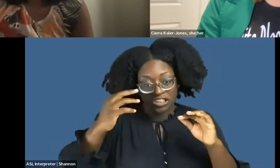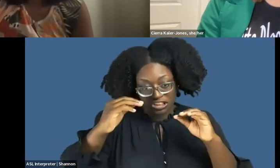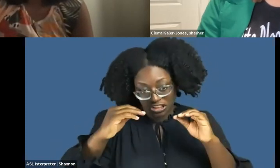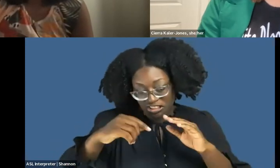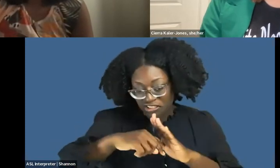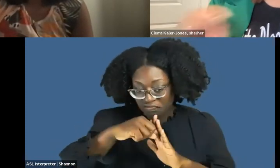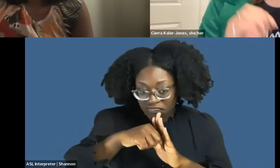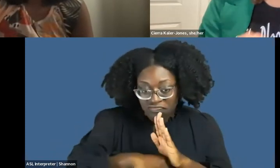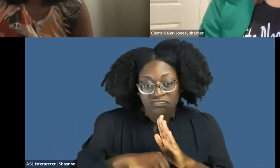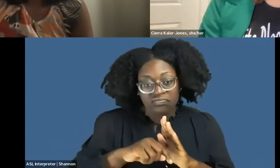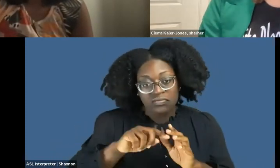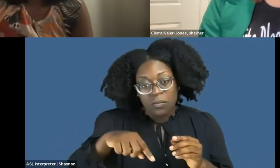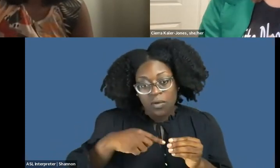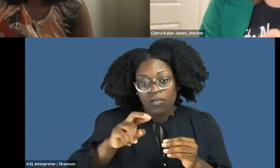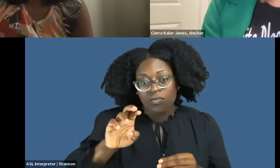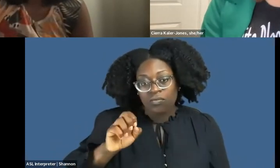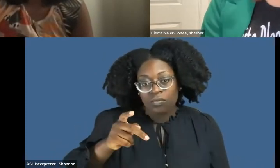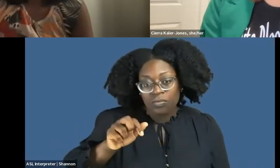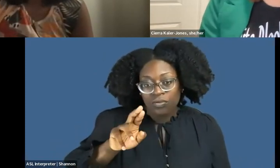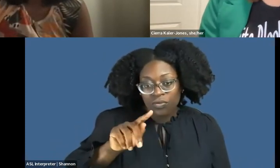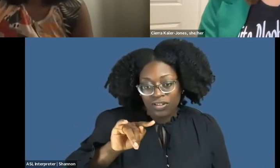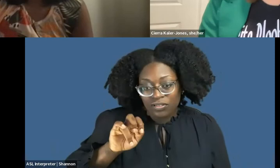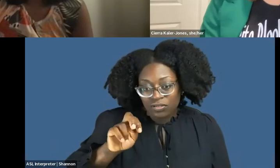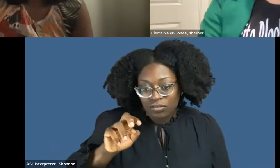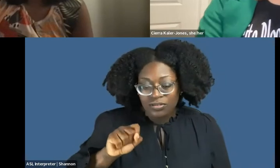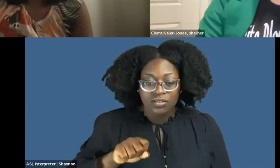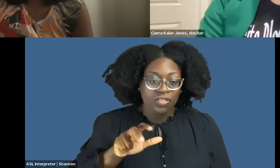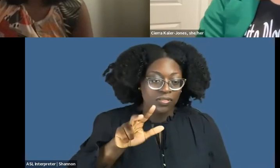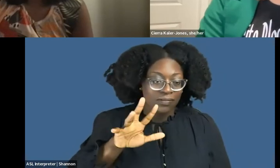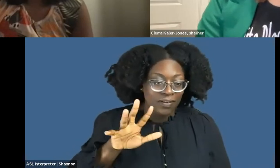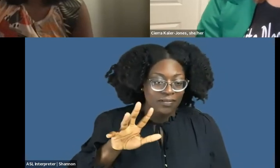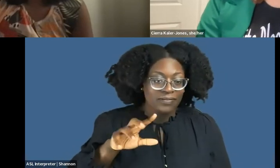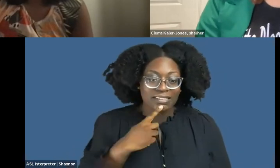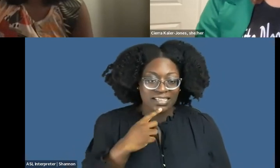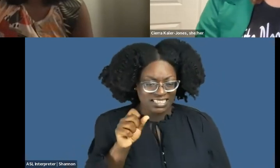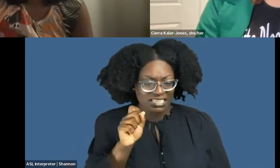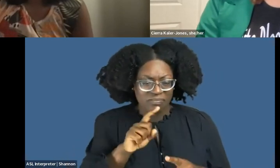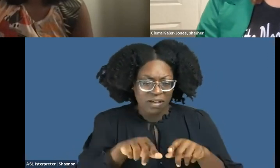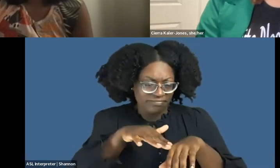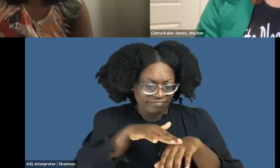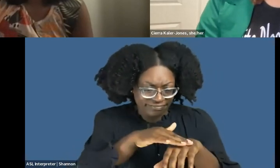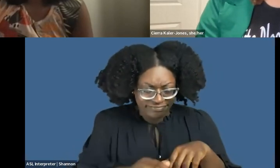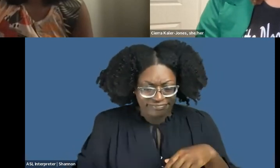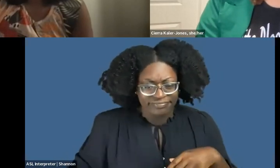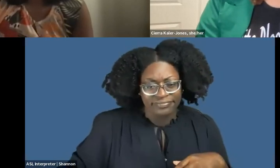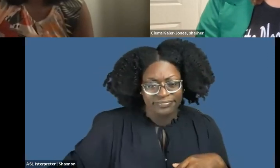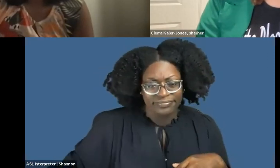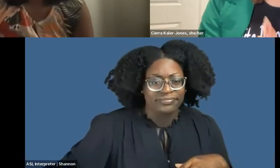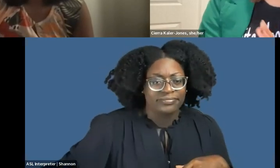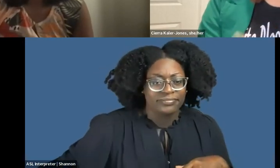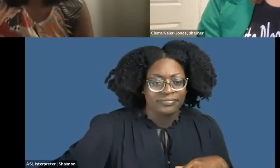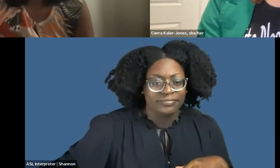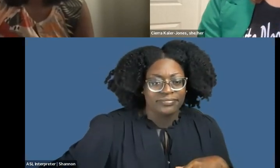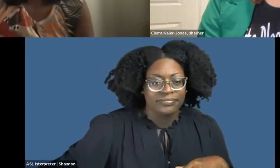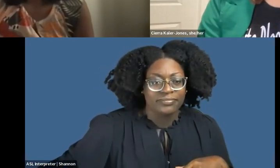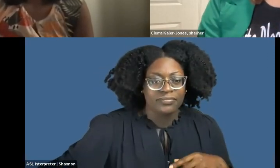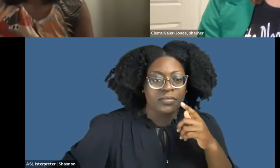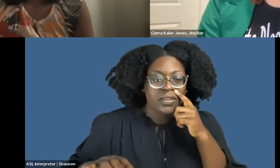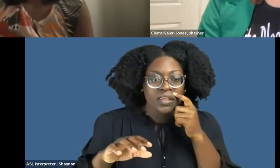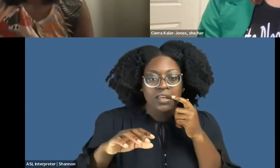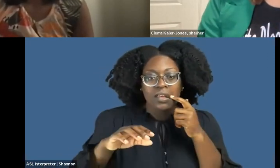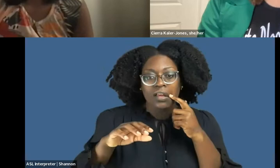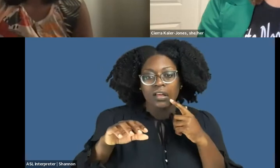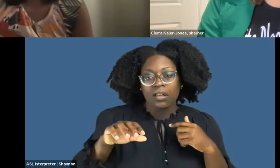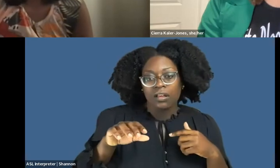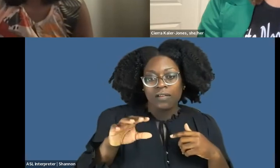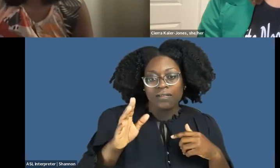but only briefly. 35%, and yes, in depth. 6%. So grateful for the folks that are here to do this learning, this